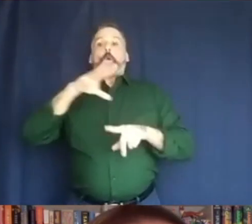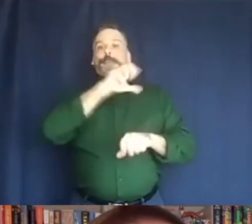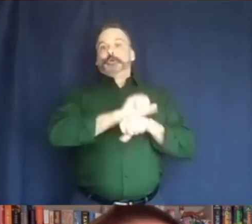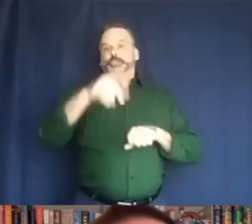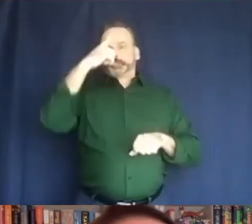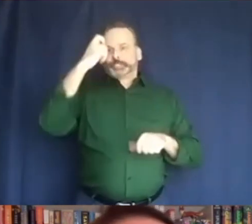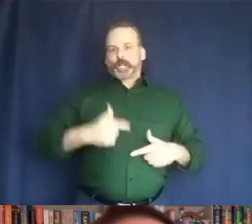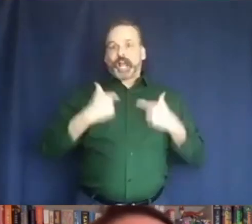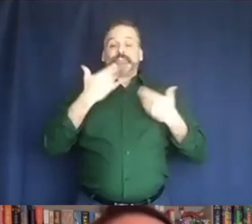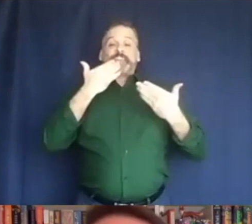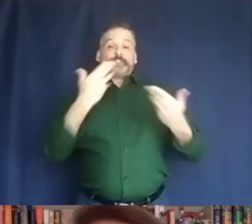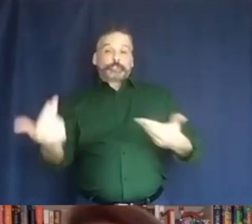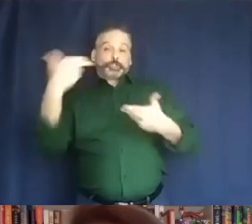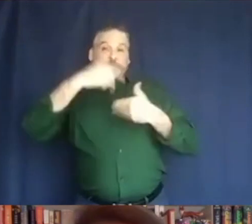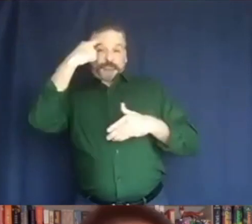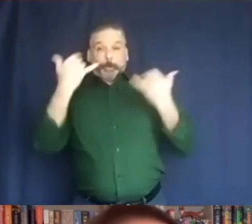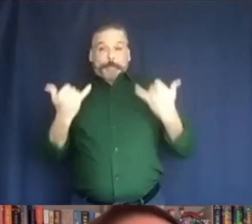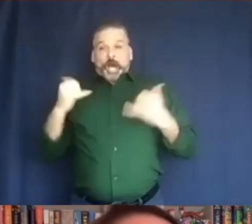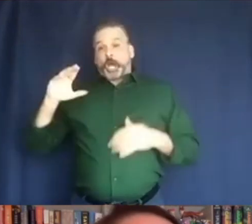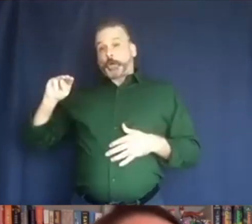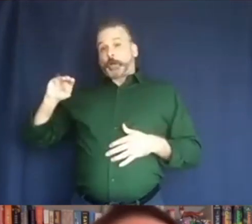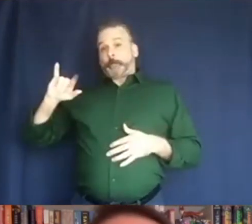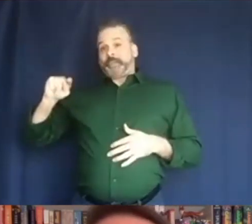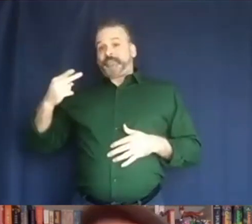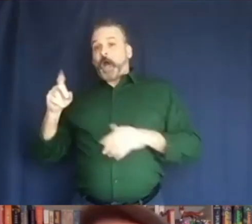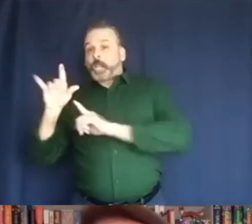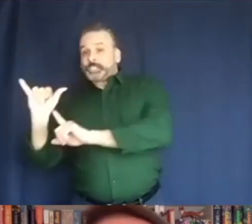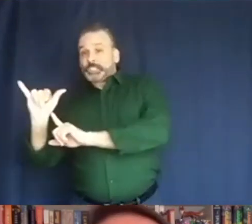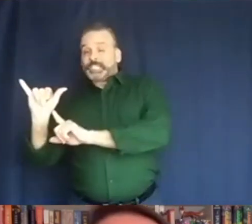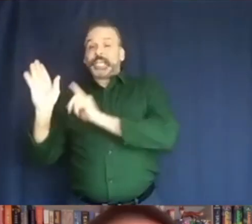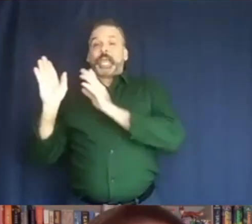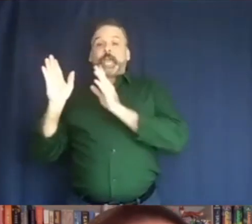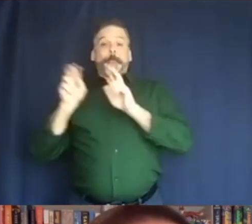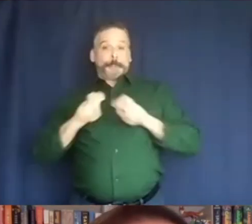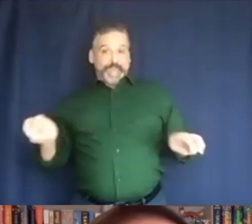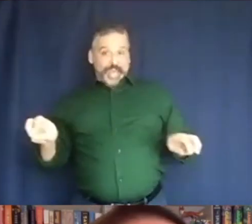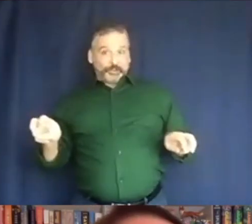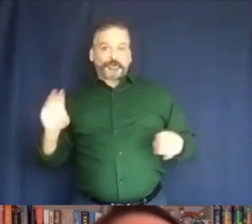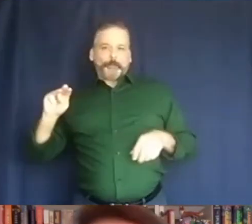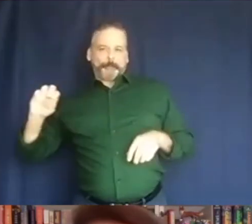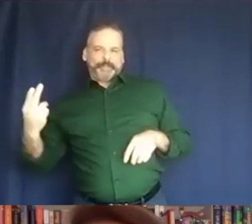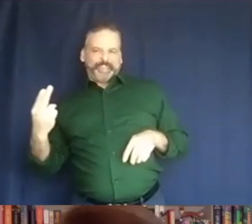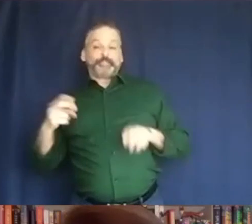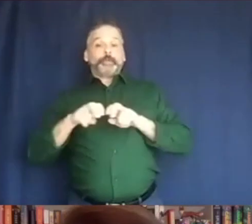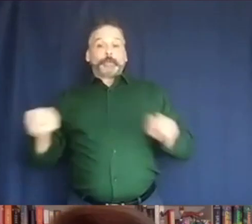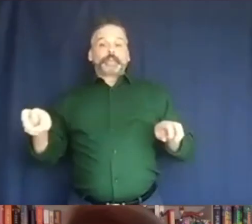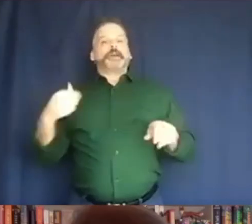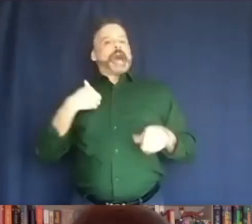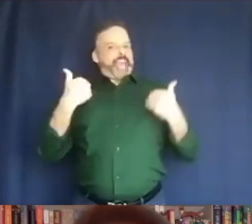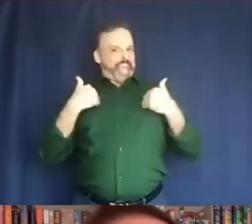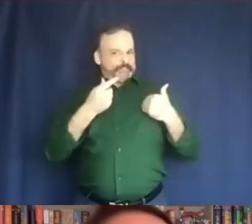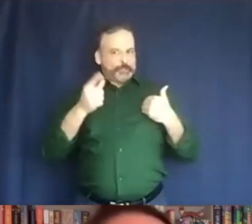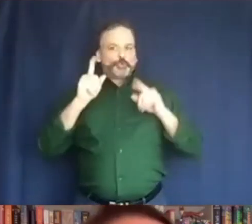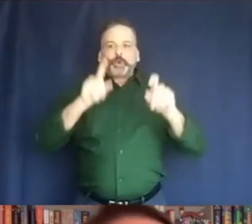panel. I have some questions prepared, and I'll start off the discussion, but I have asked the authors to please feel free to jump